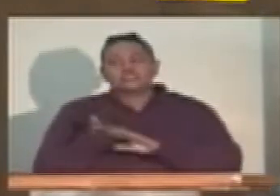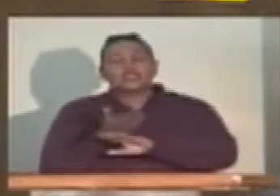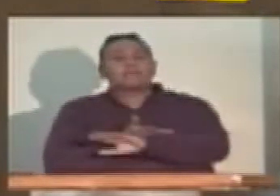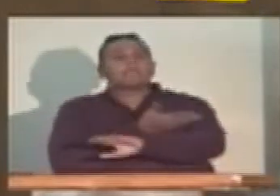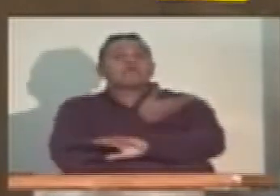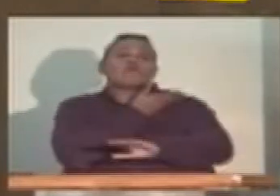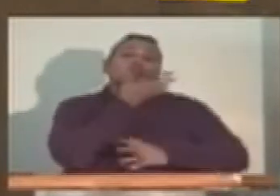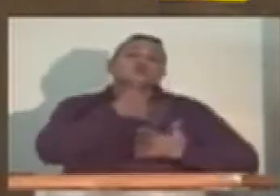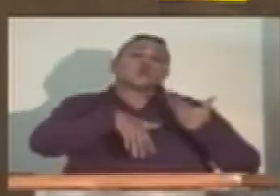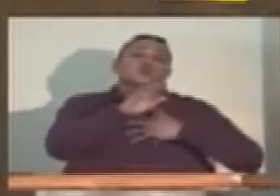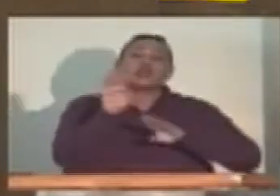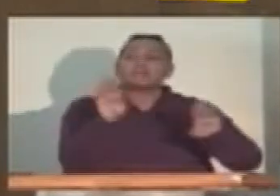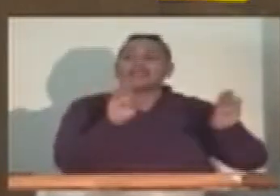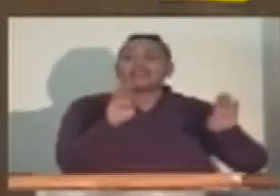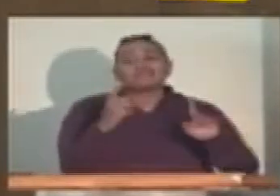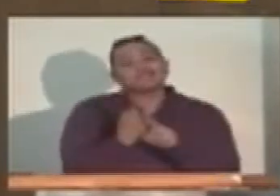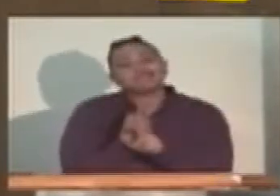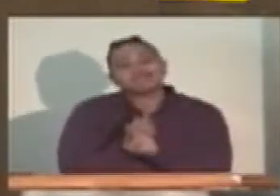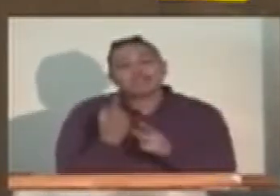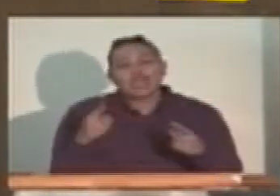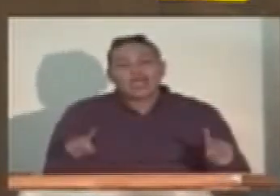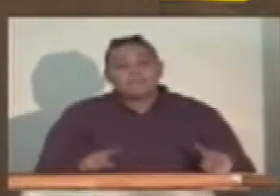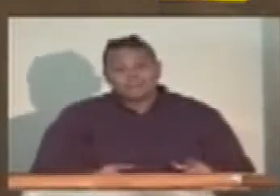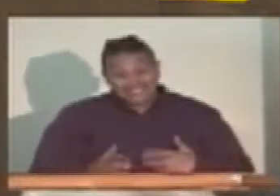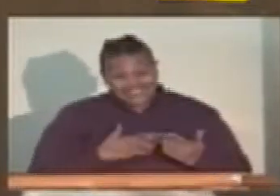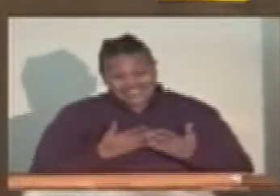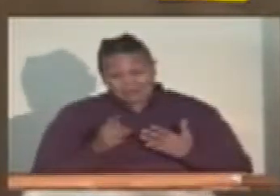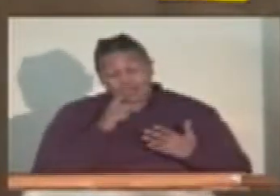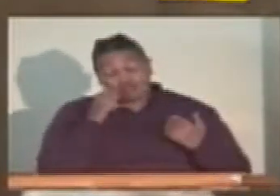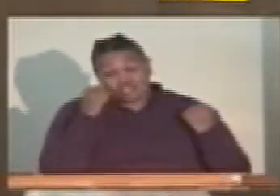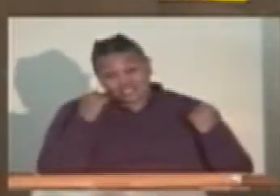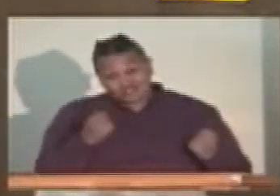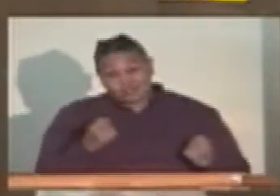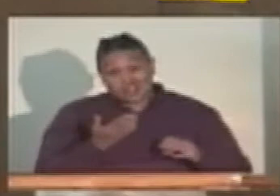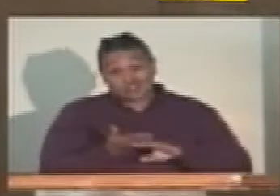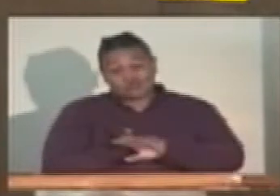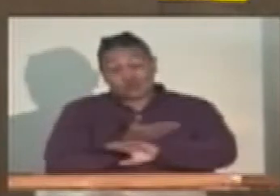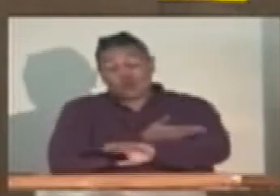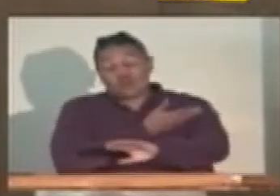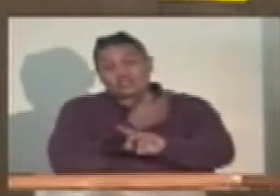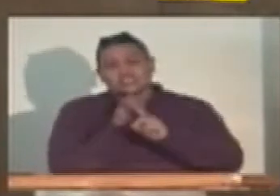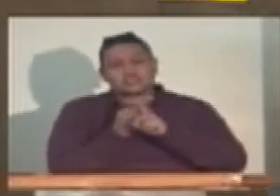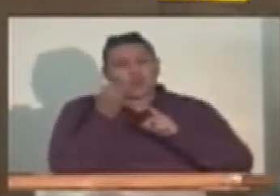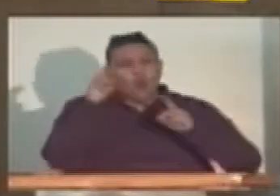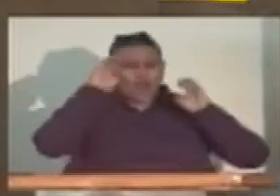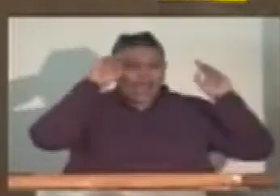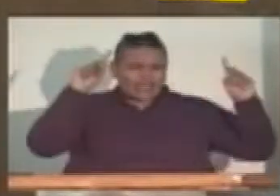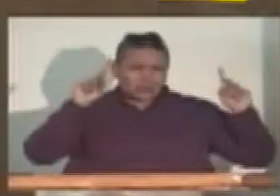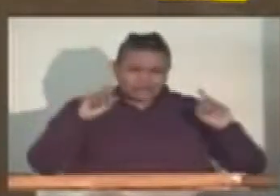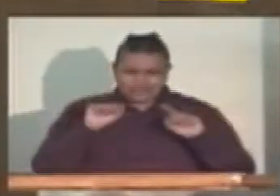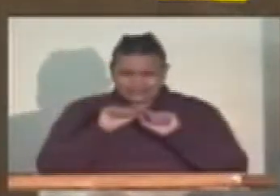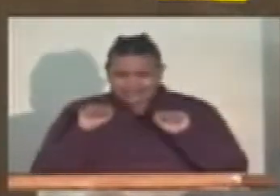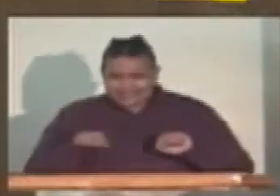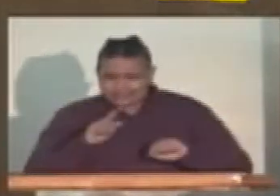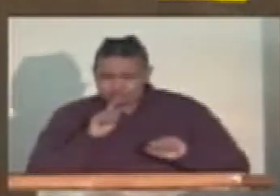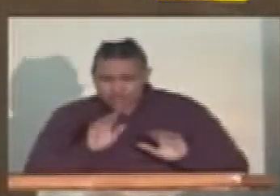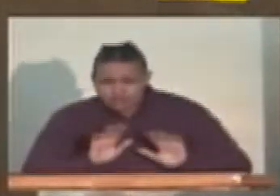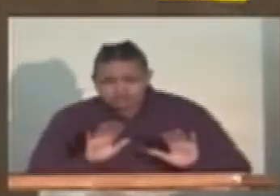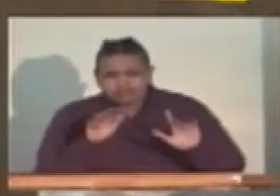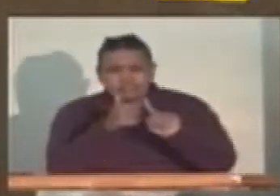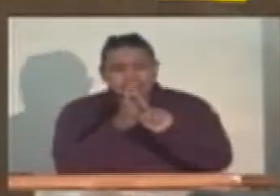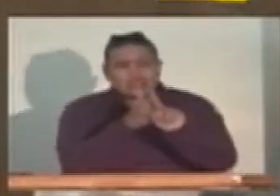improved social behavior. Despite tremendous progress, our education system perpetuates the